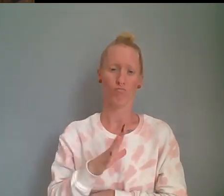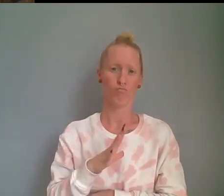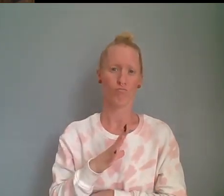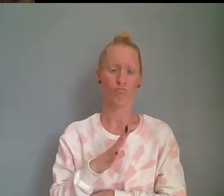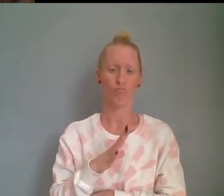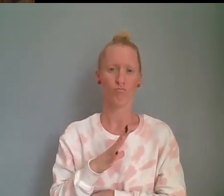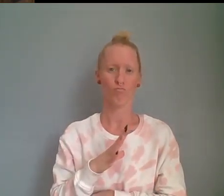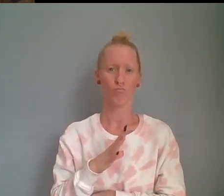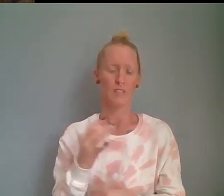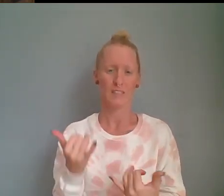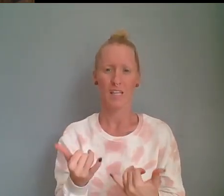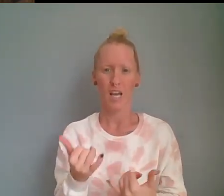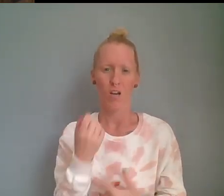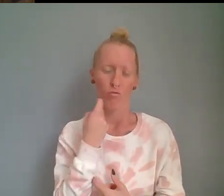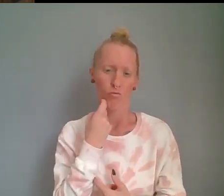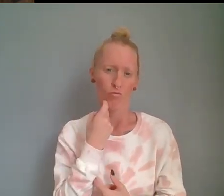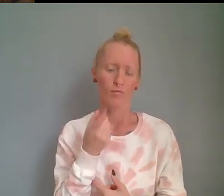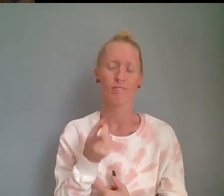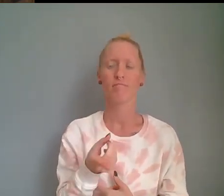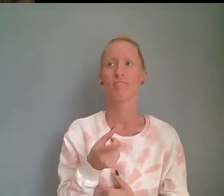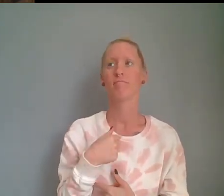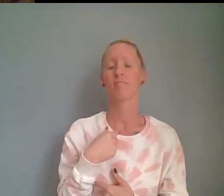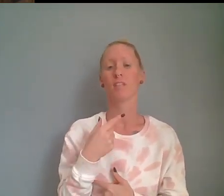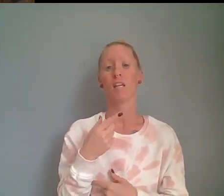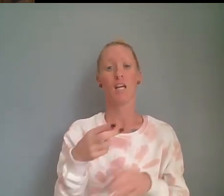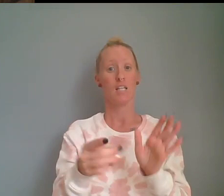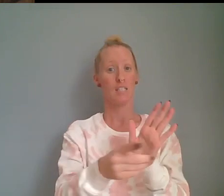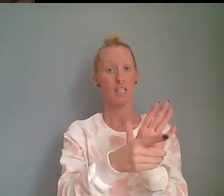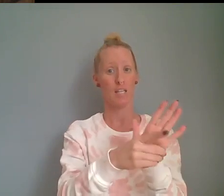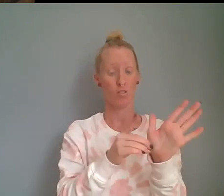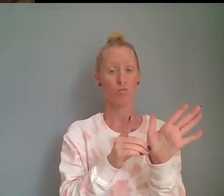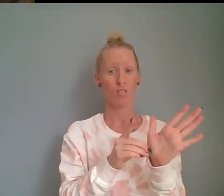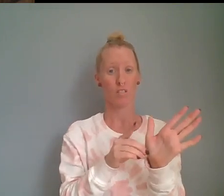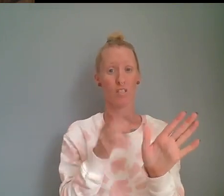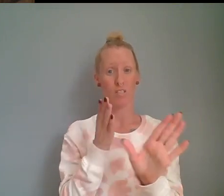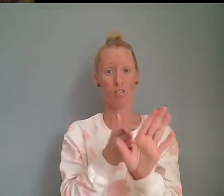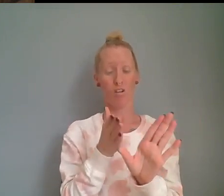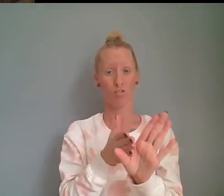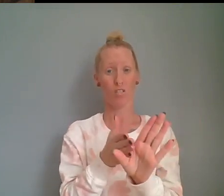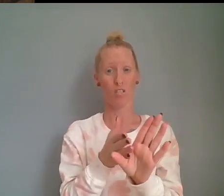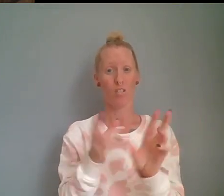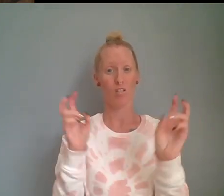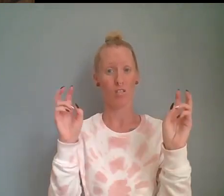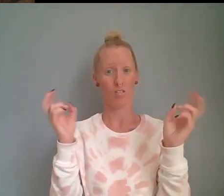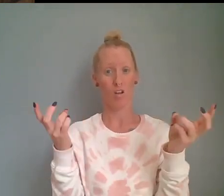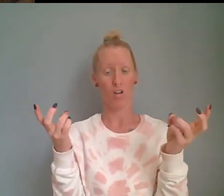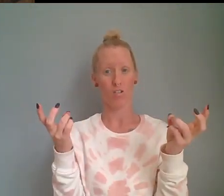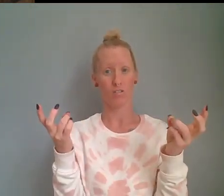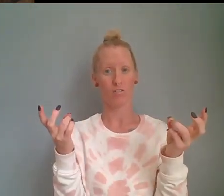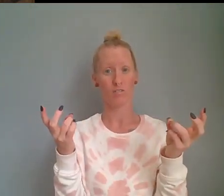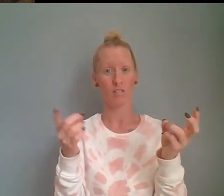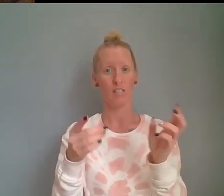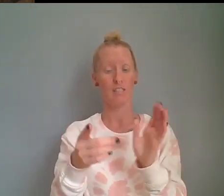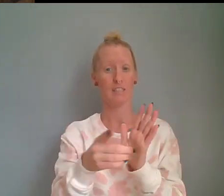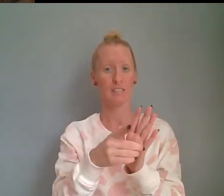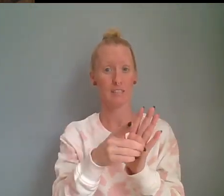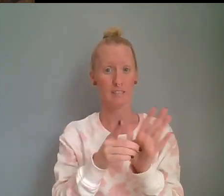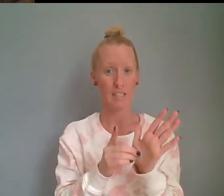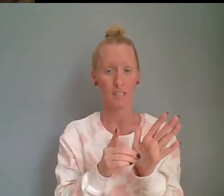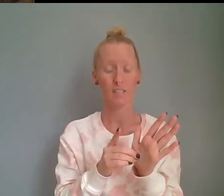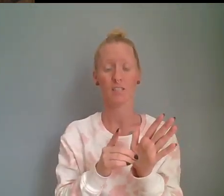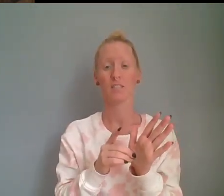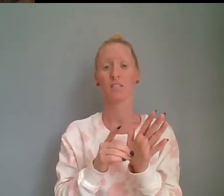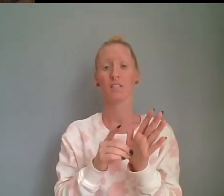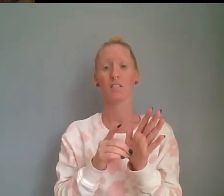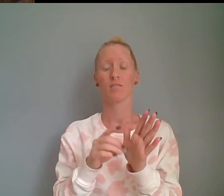making diagnoses in clinical psychology and psychiatry in the United States is called the Diagnostic and Statistical Manual, or the